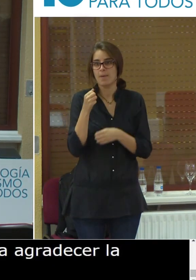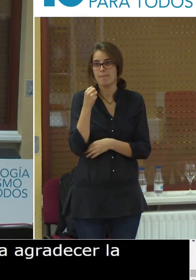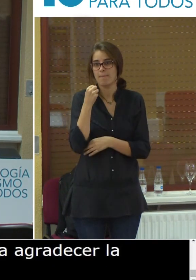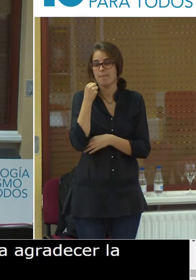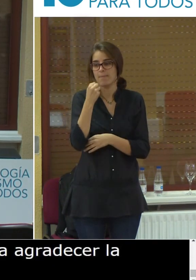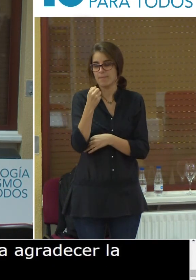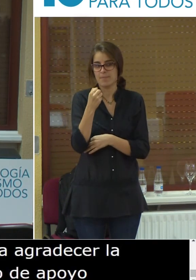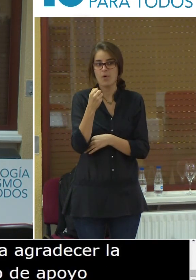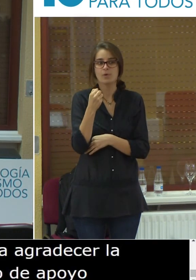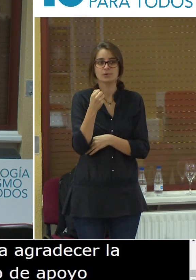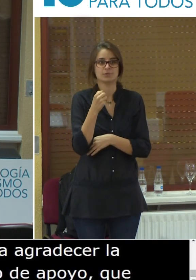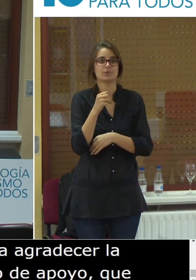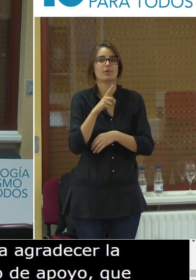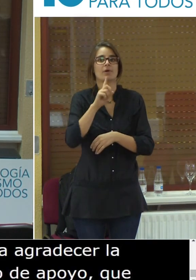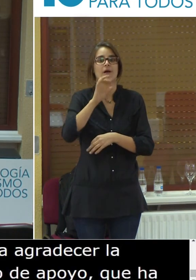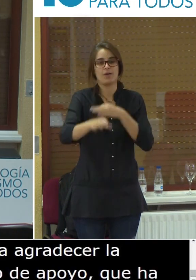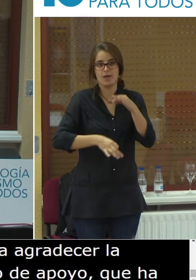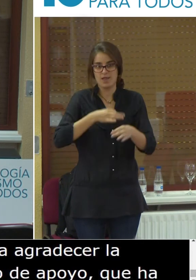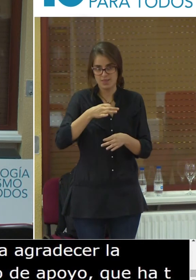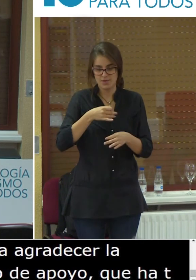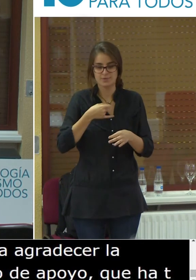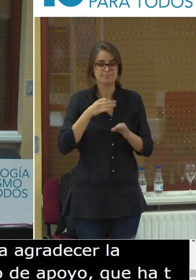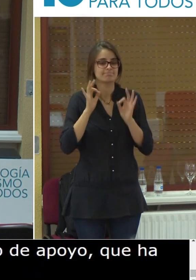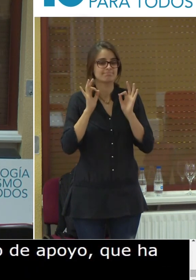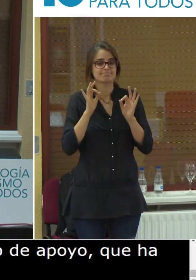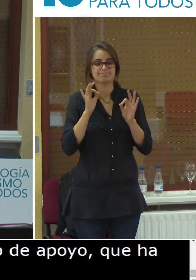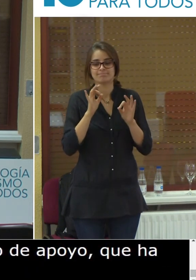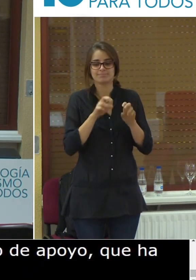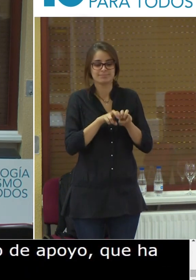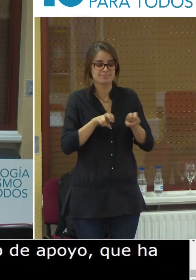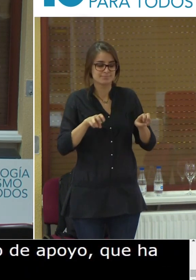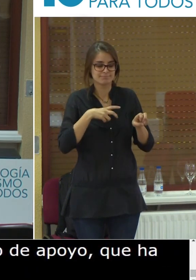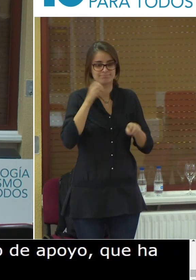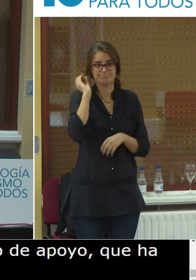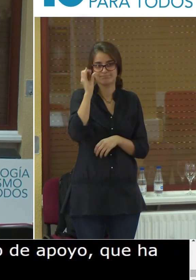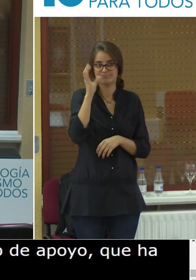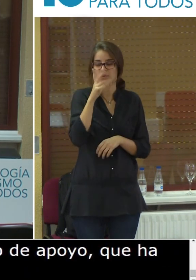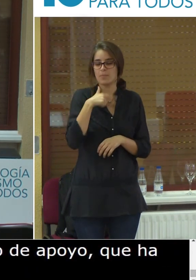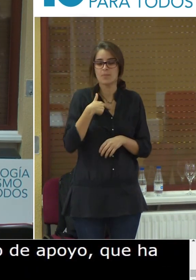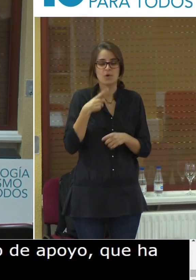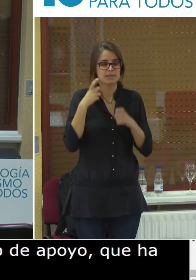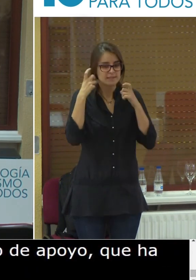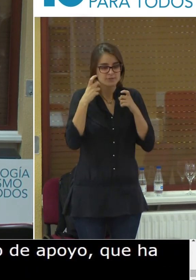support teams, the organization, and the speakers for all the